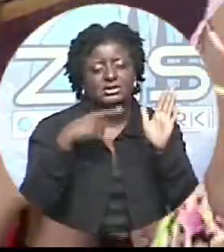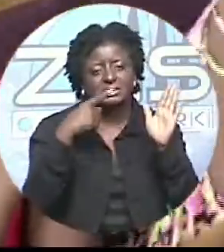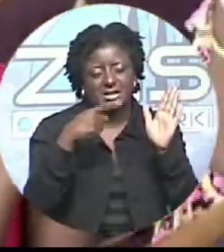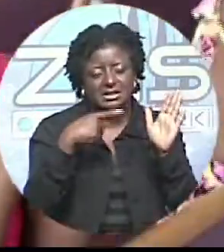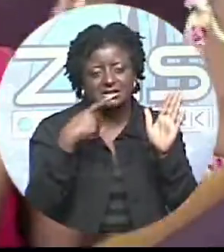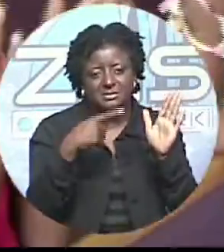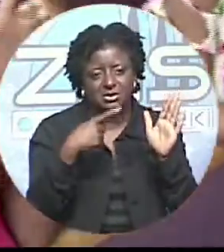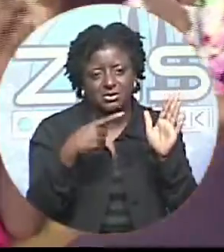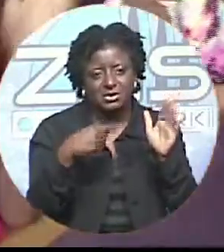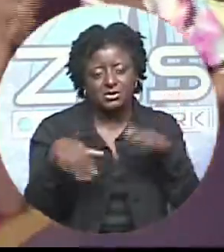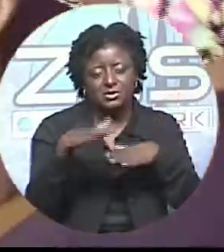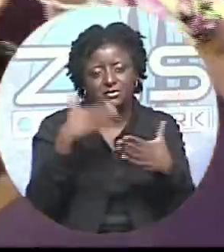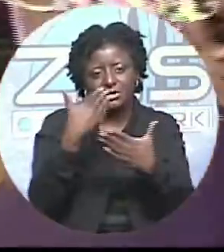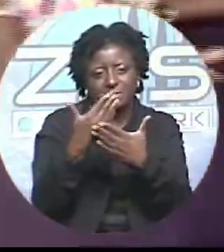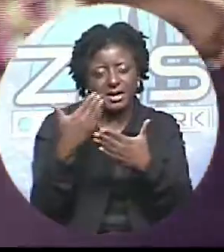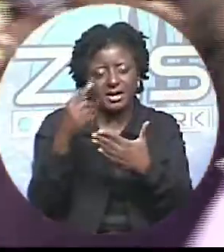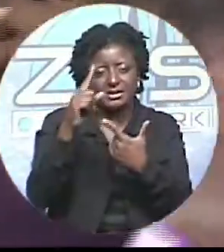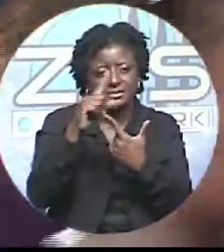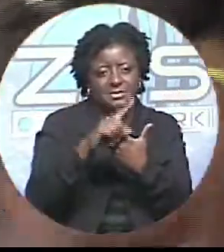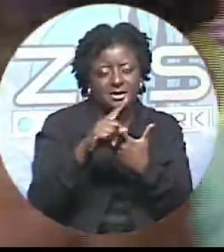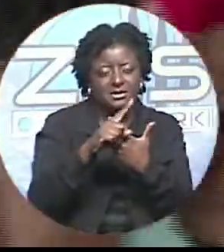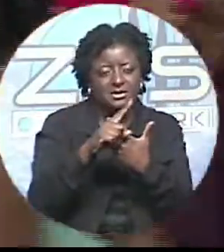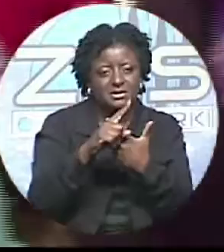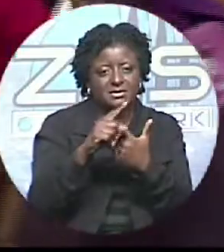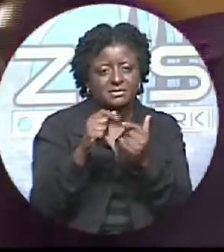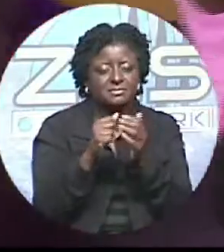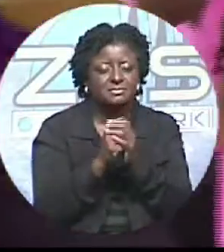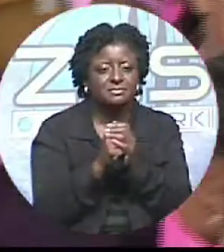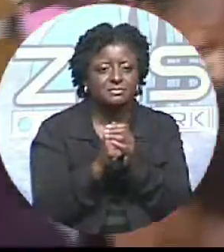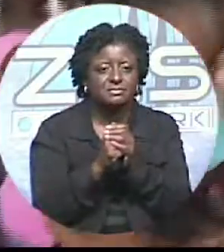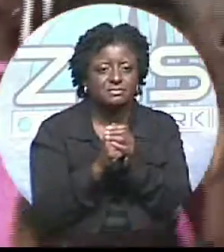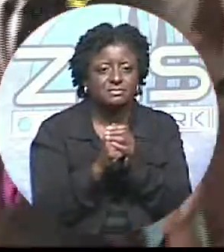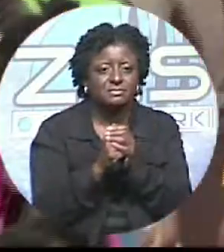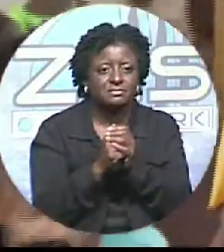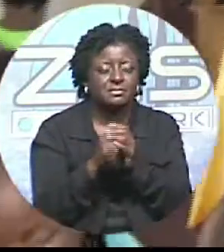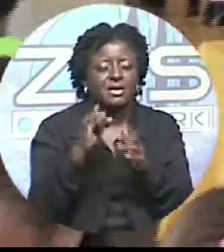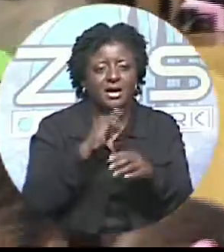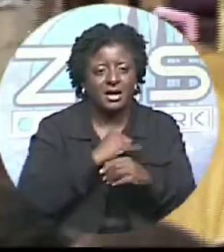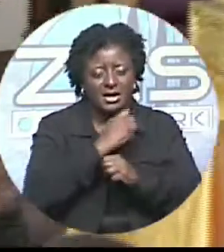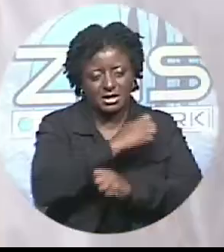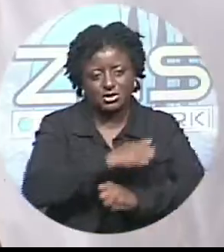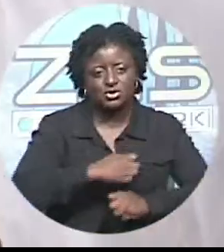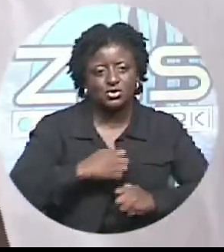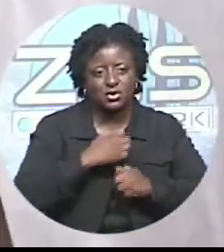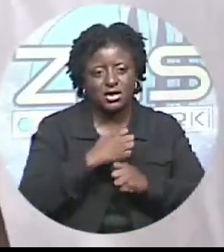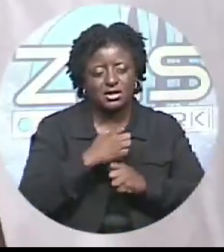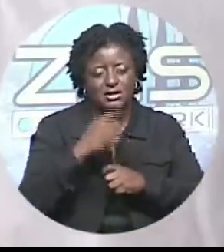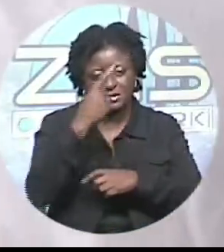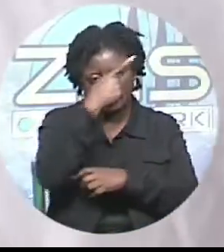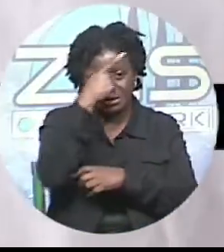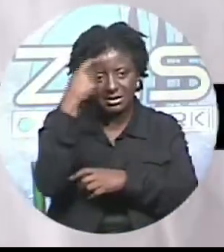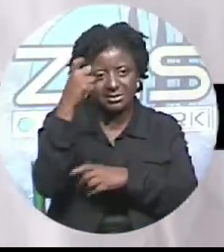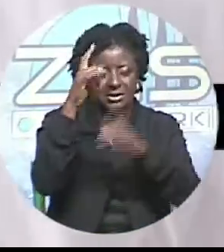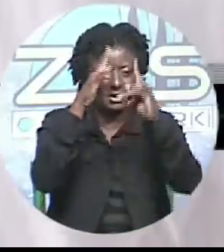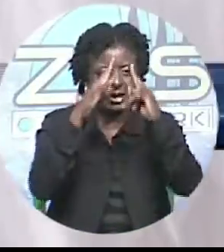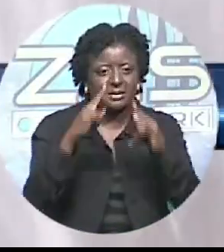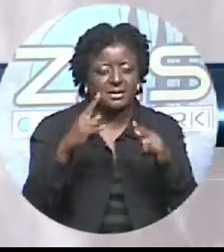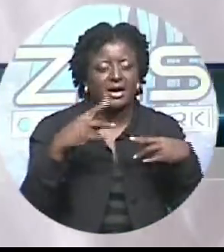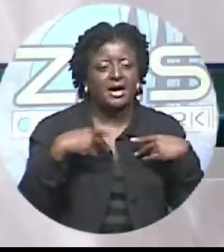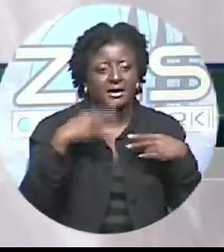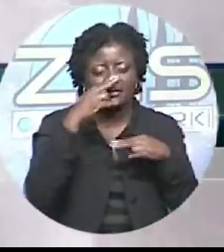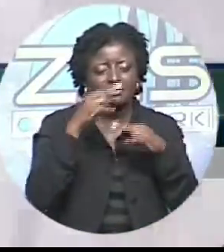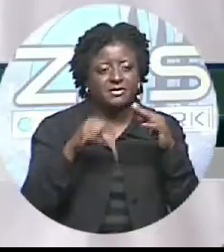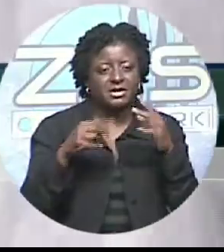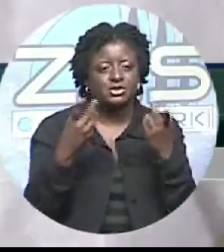camp over the past month further support the impact on their lives. I enjoyed the summer camp by having fun, doing art